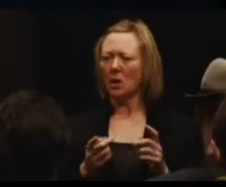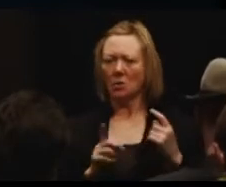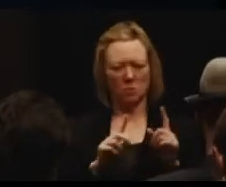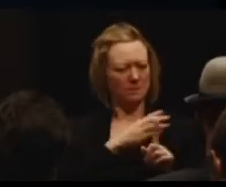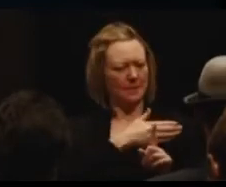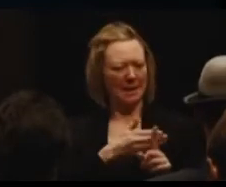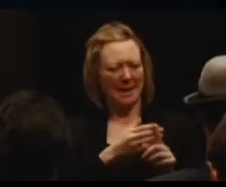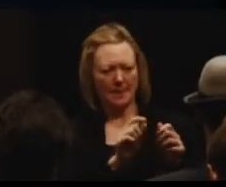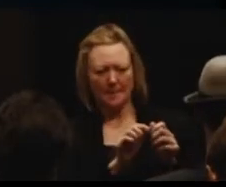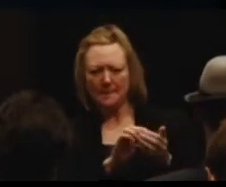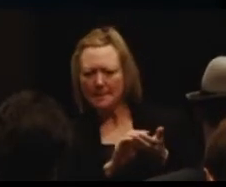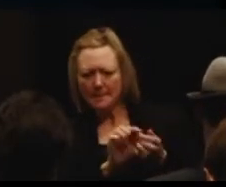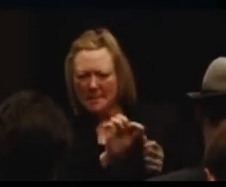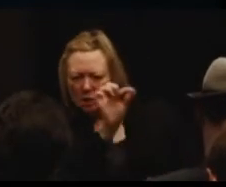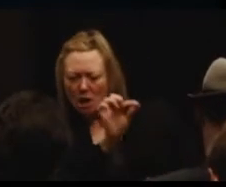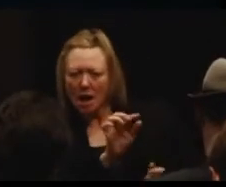the first, about